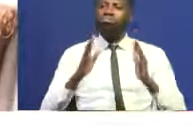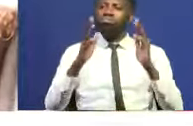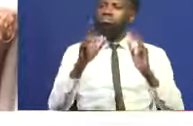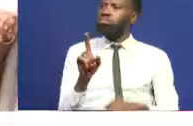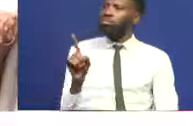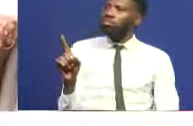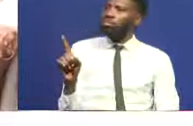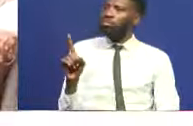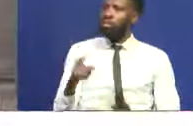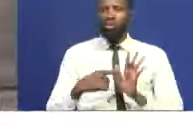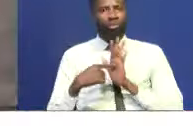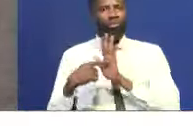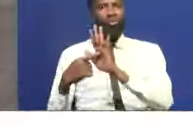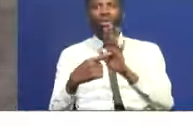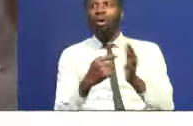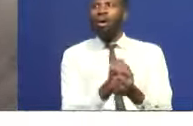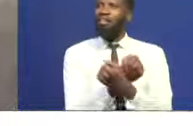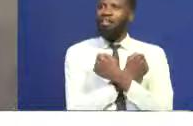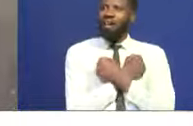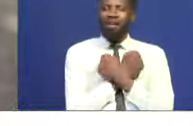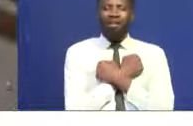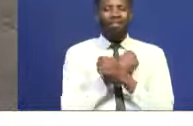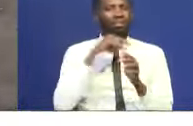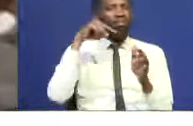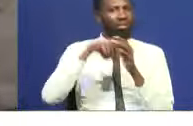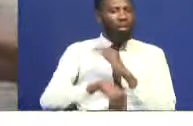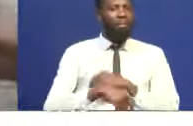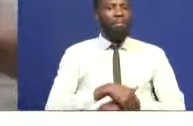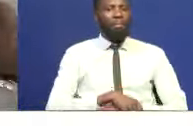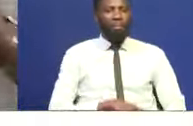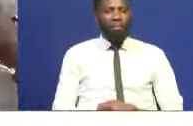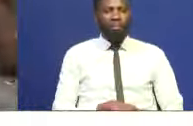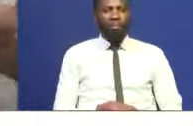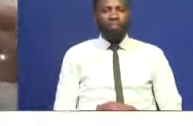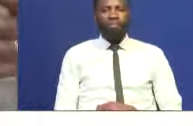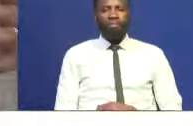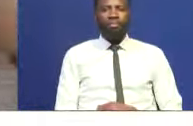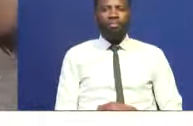testament of love transcending beyond physical limitation.